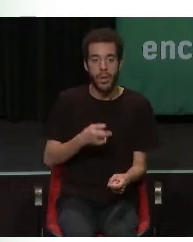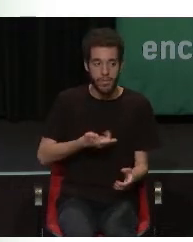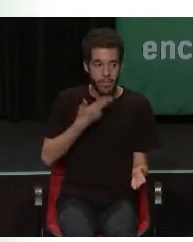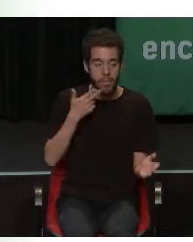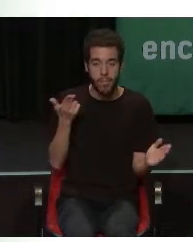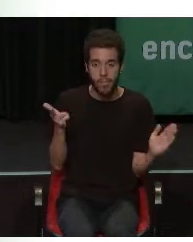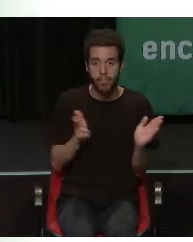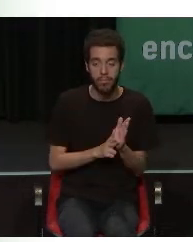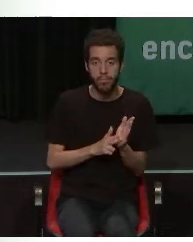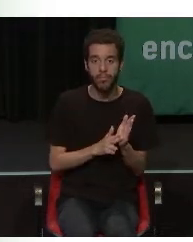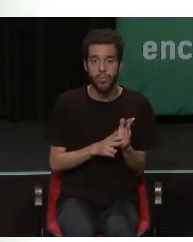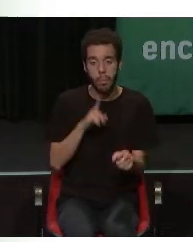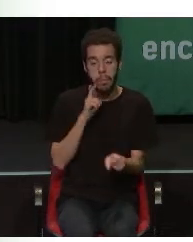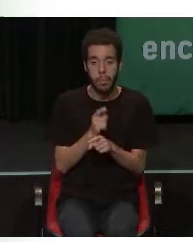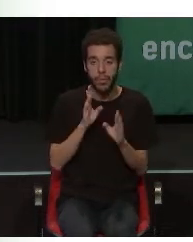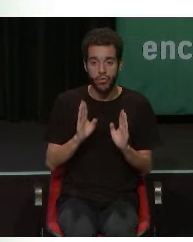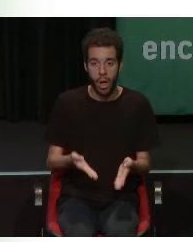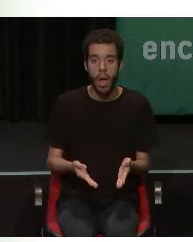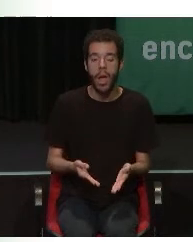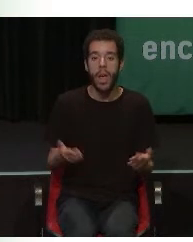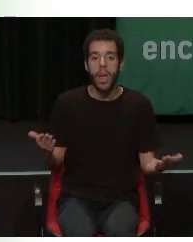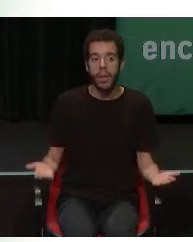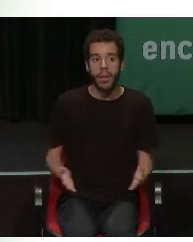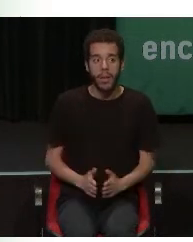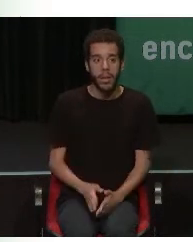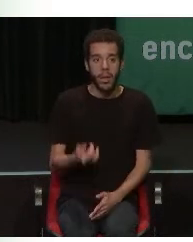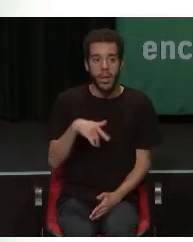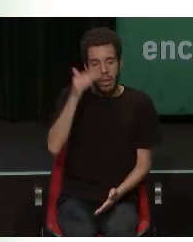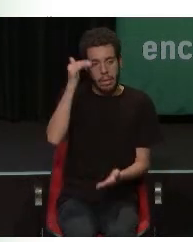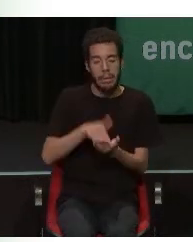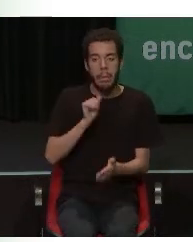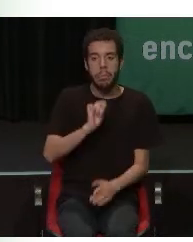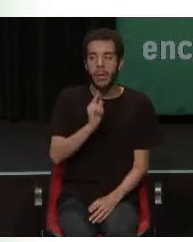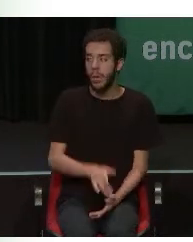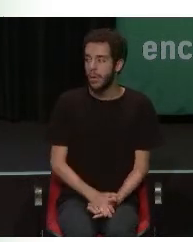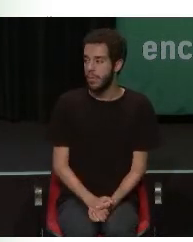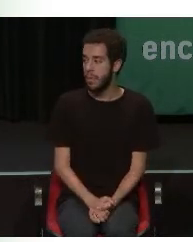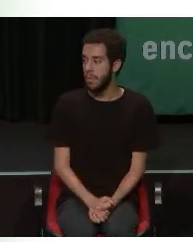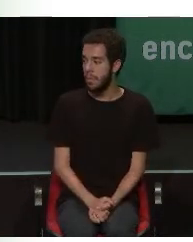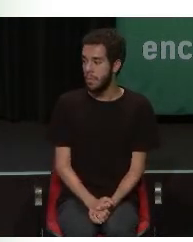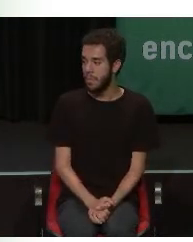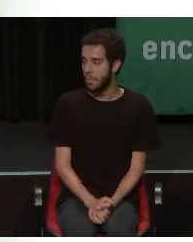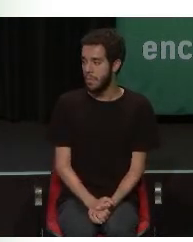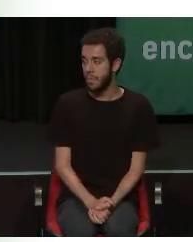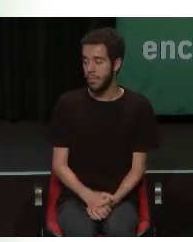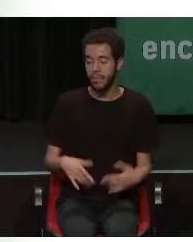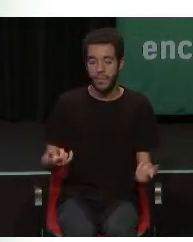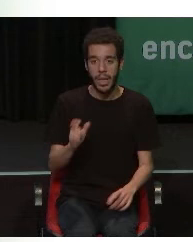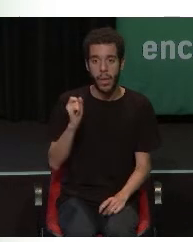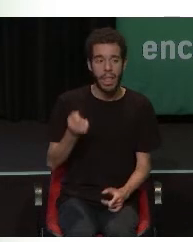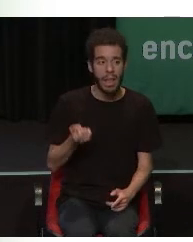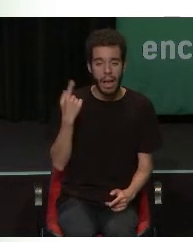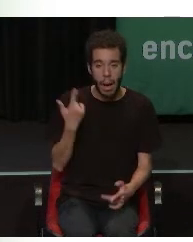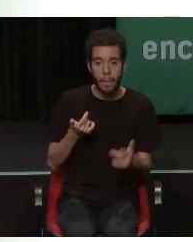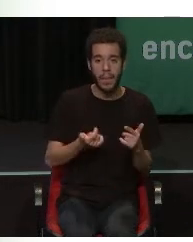blot. And what we got was, fully fatal, very rapid leukemia